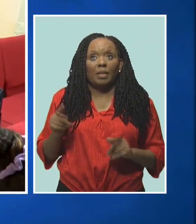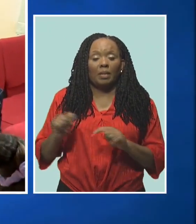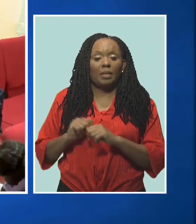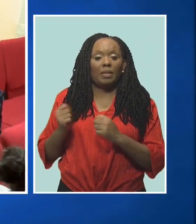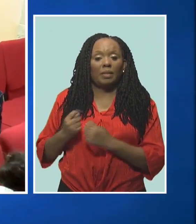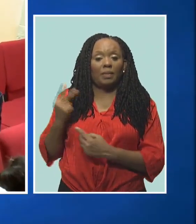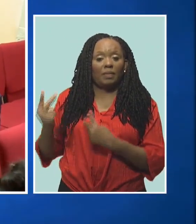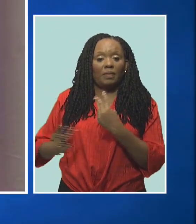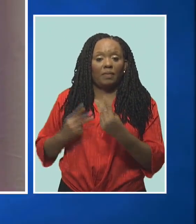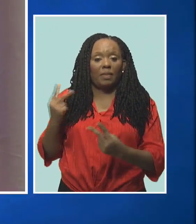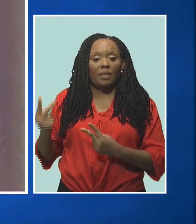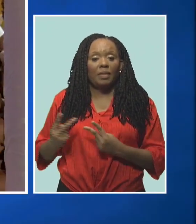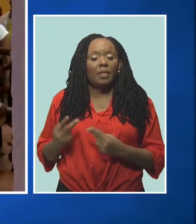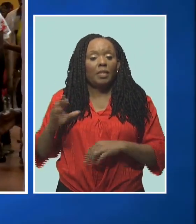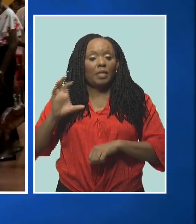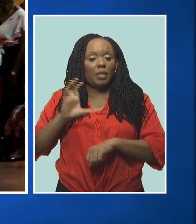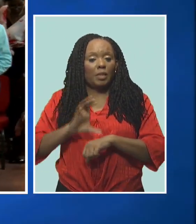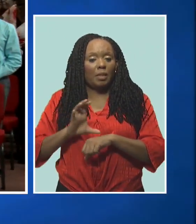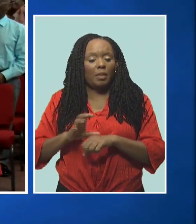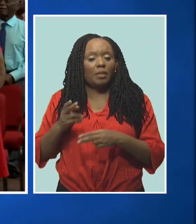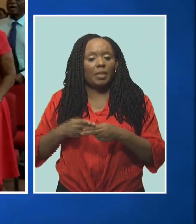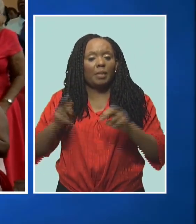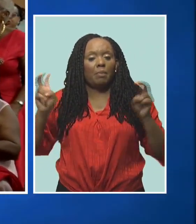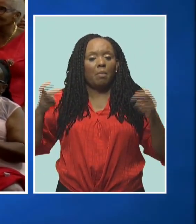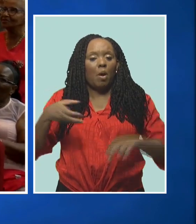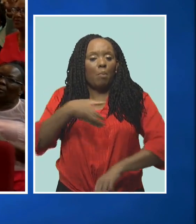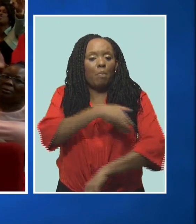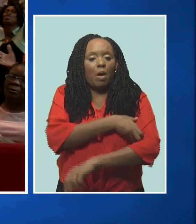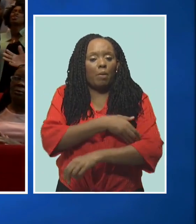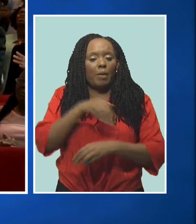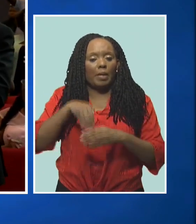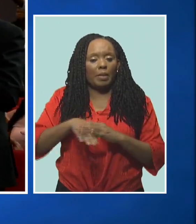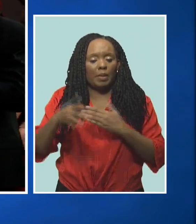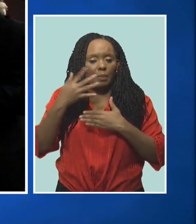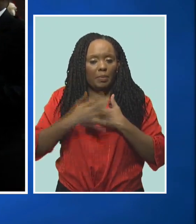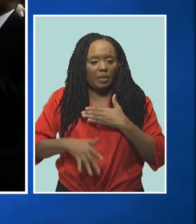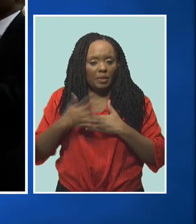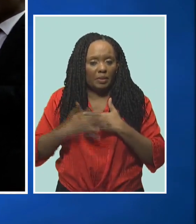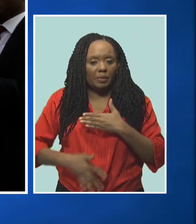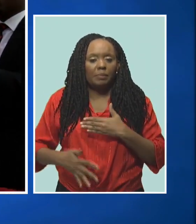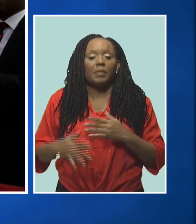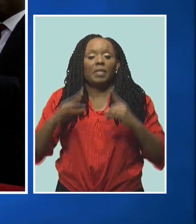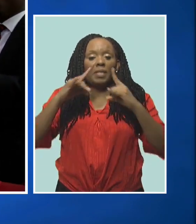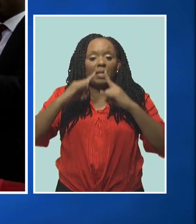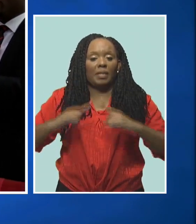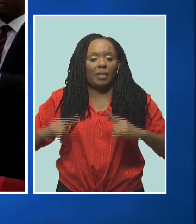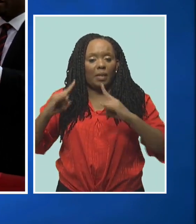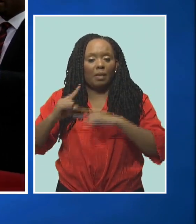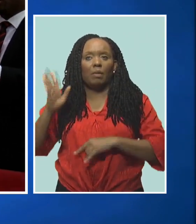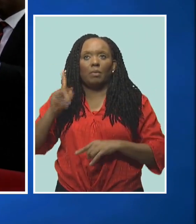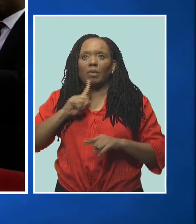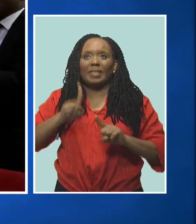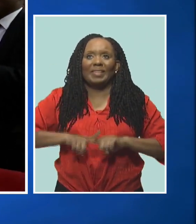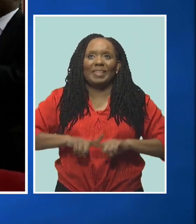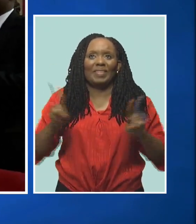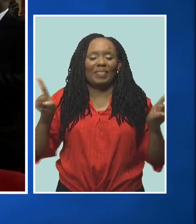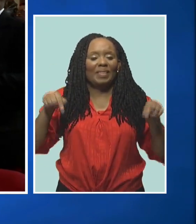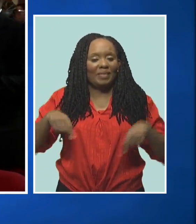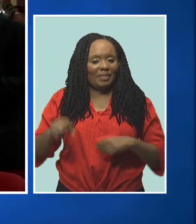visited the Power of Blood Assembly to worship. The minister told the congregation the camps will be executed with a difference this